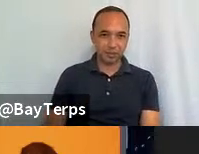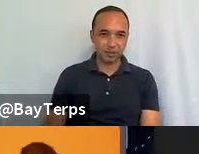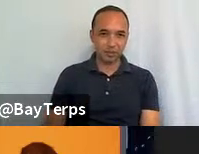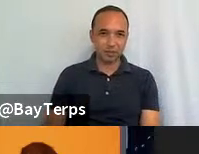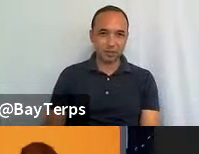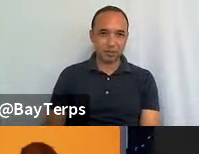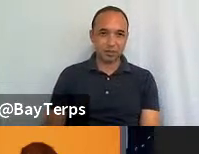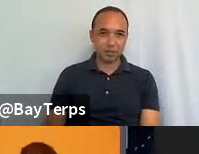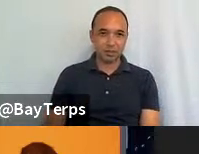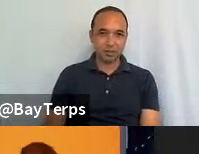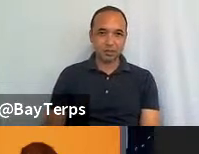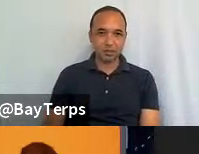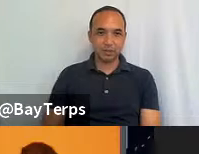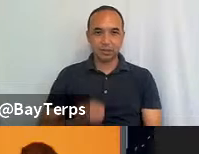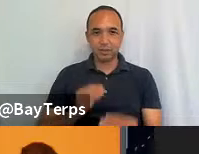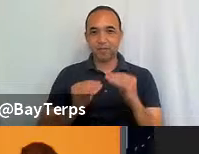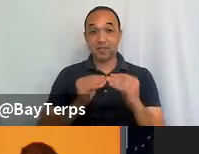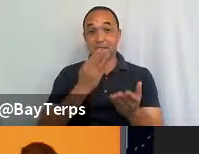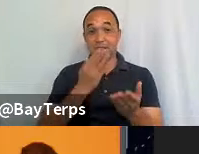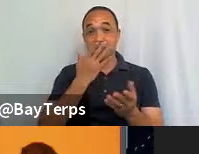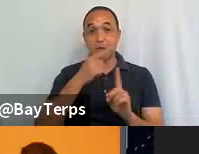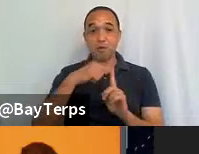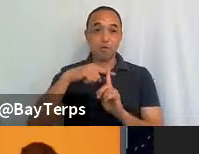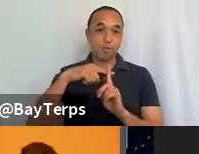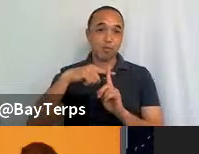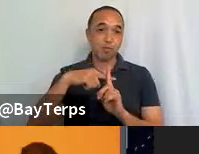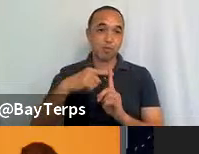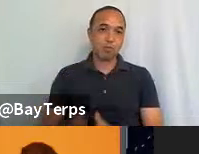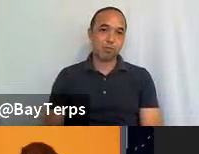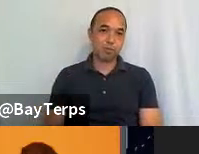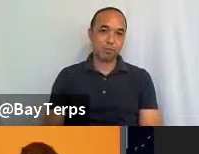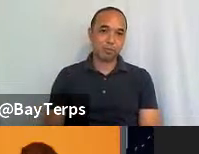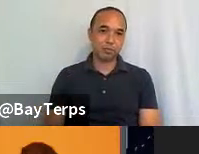Fixing Color Temperature.